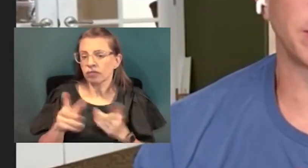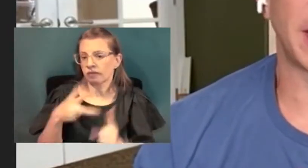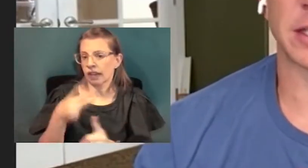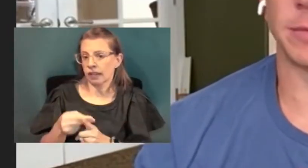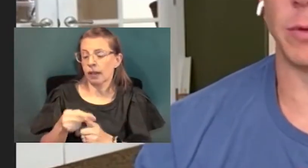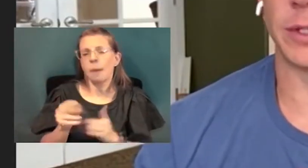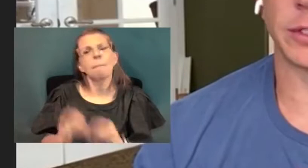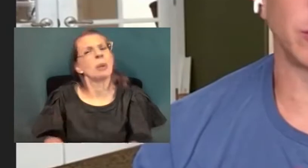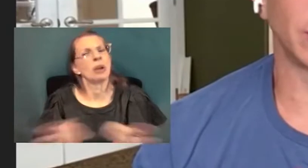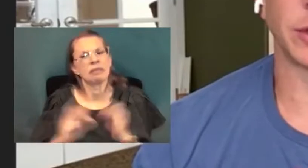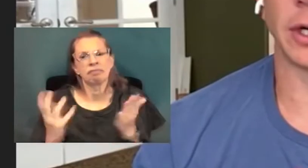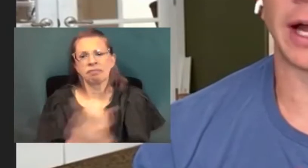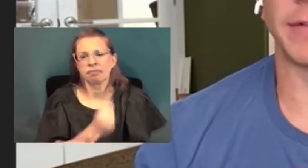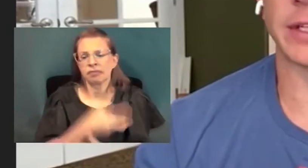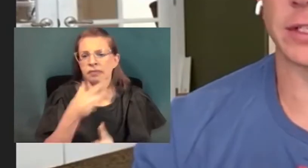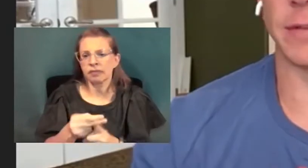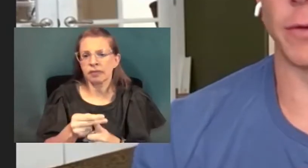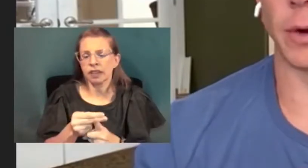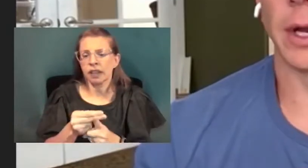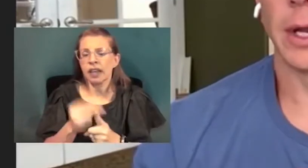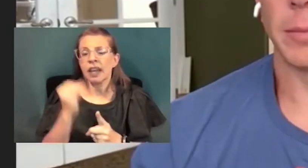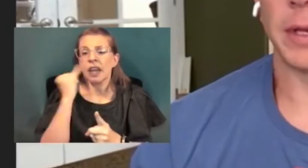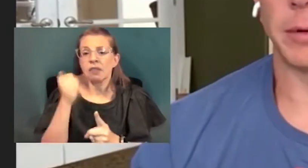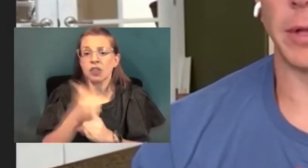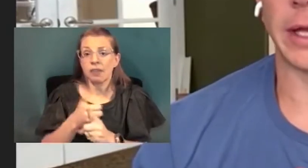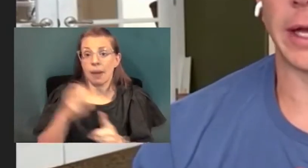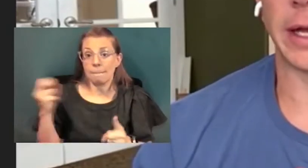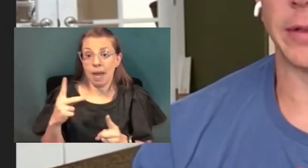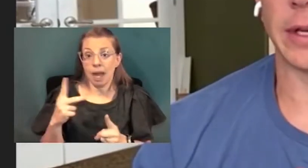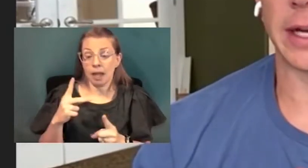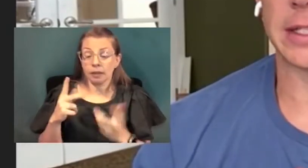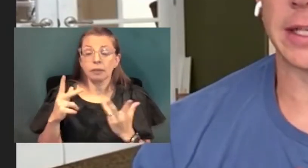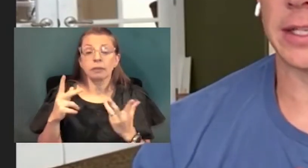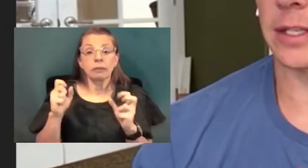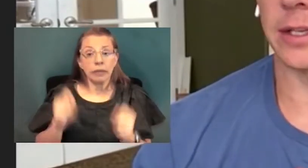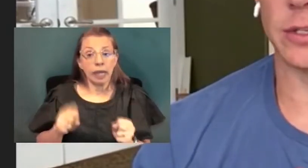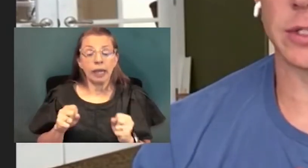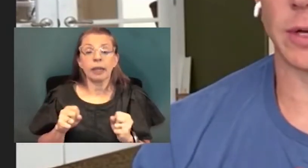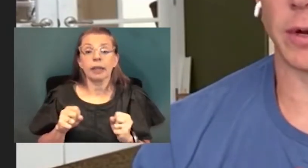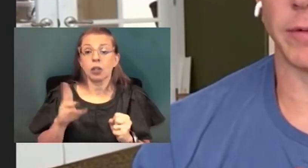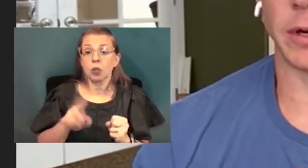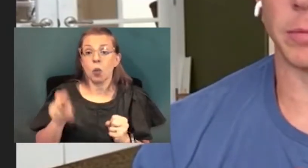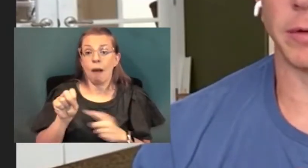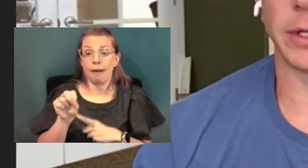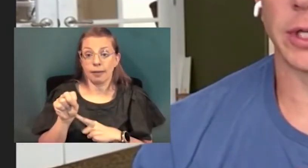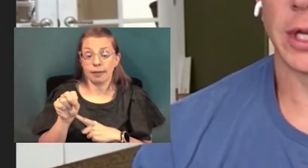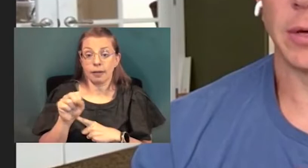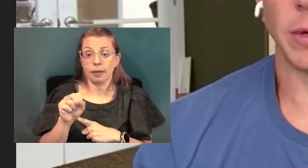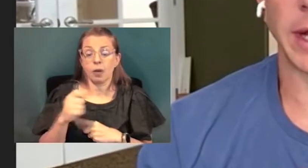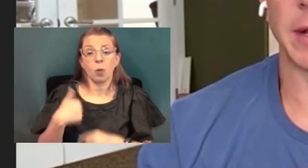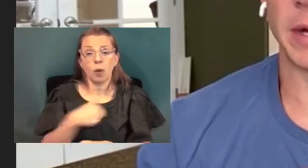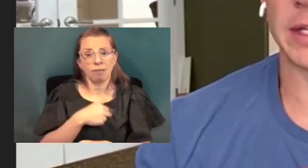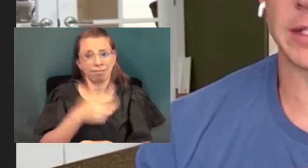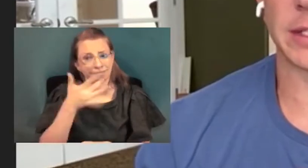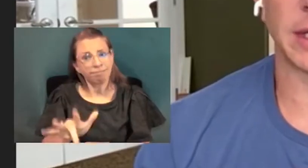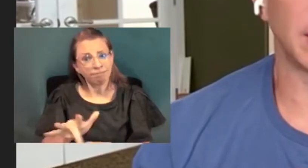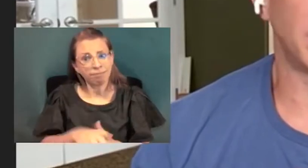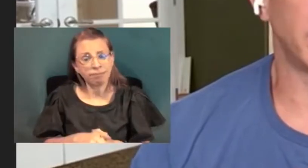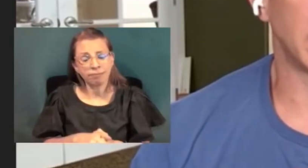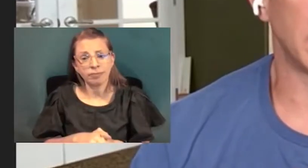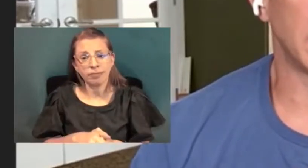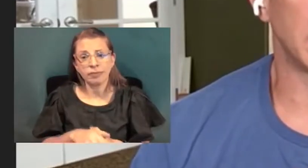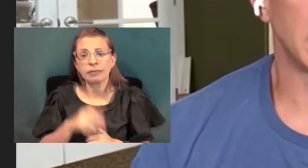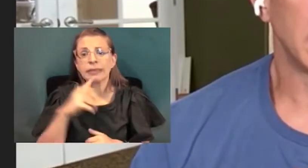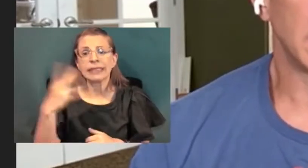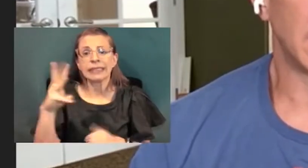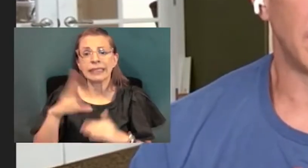as soon as possible once it's your turn. Obviously, for people in the United States, as you said, we are very privileged. Really, anybody 16 and